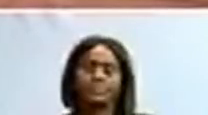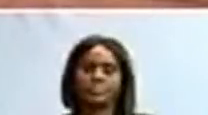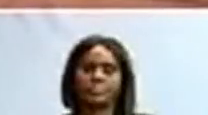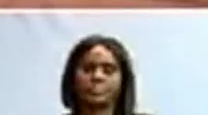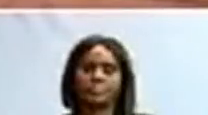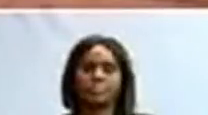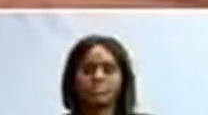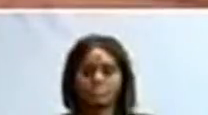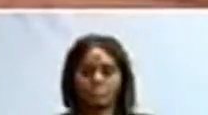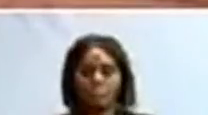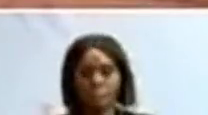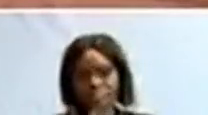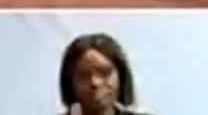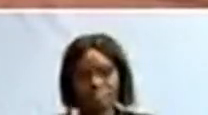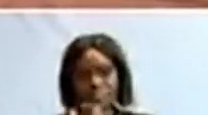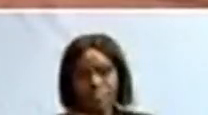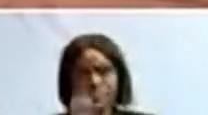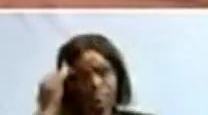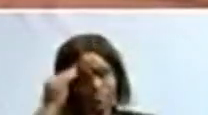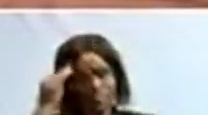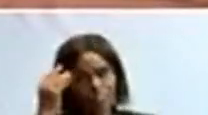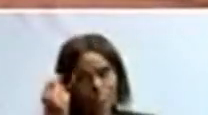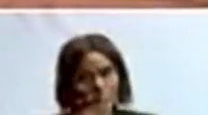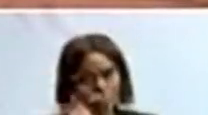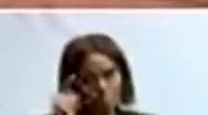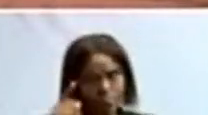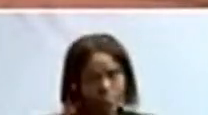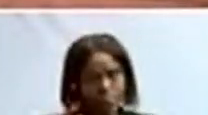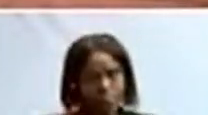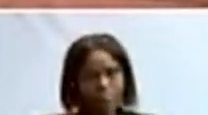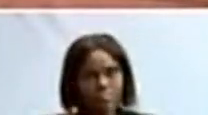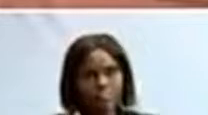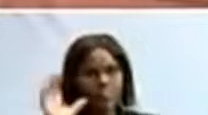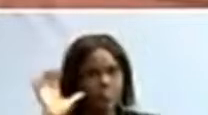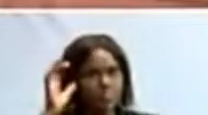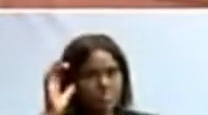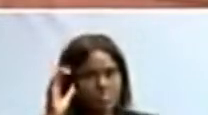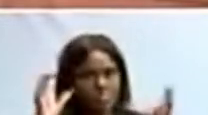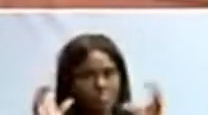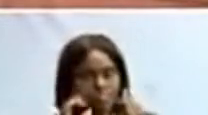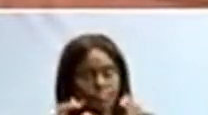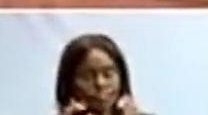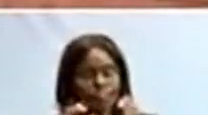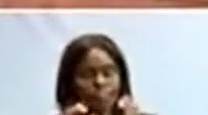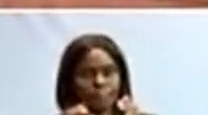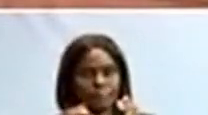I want to find out from Chama Council.